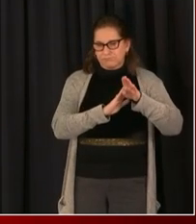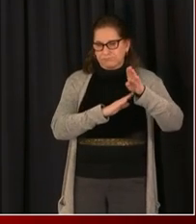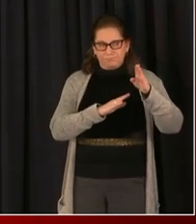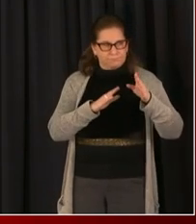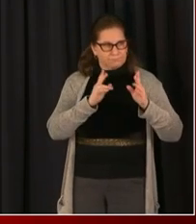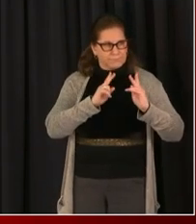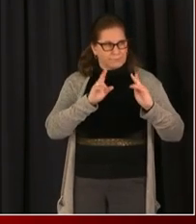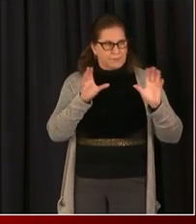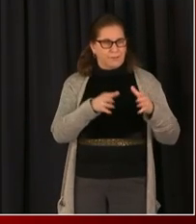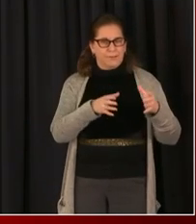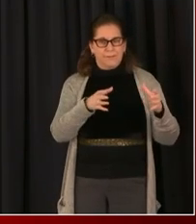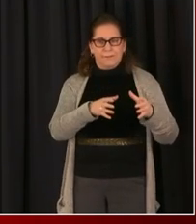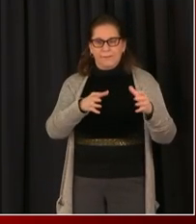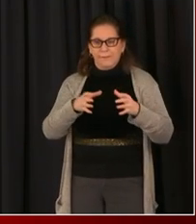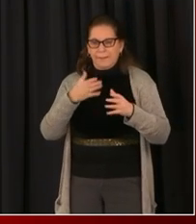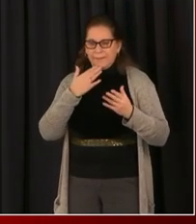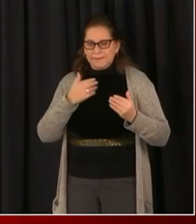still